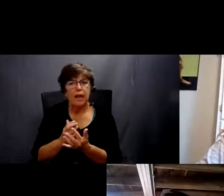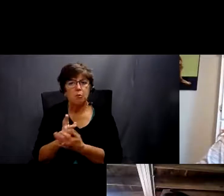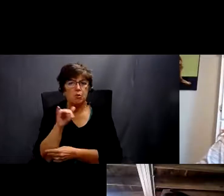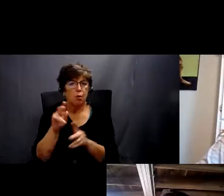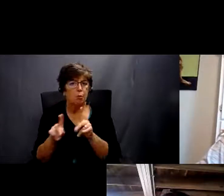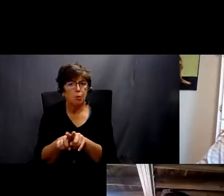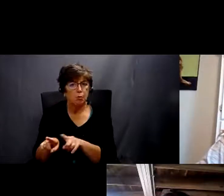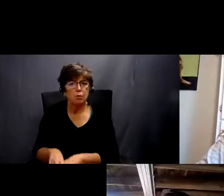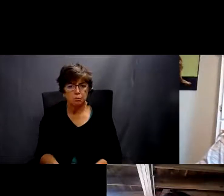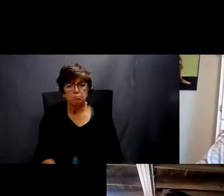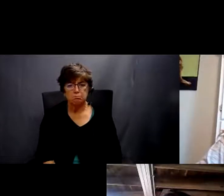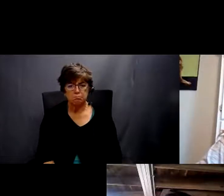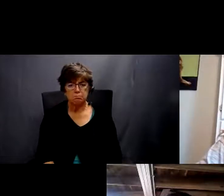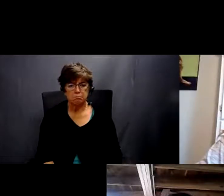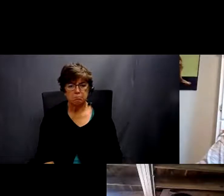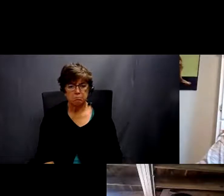Thank you.